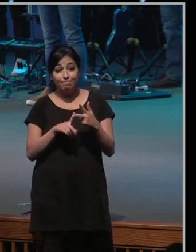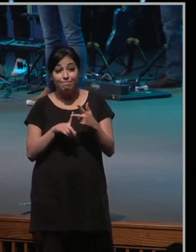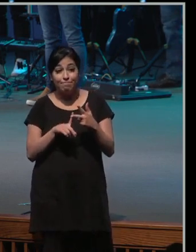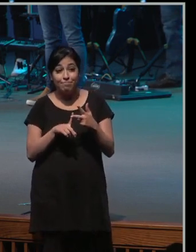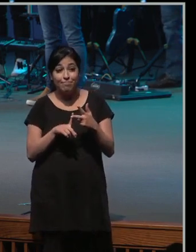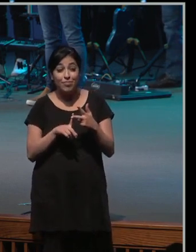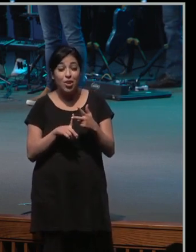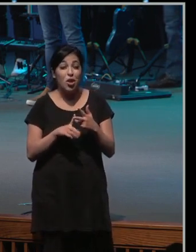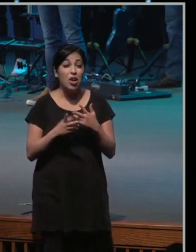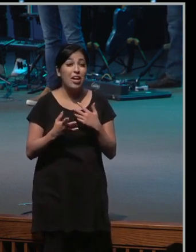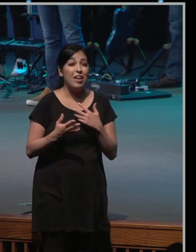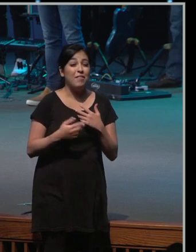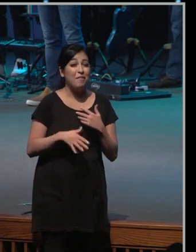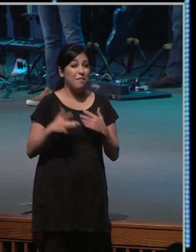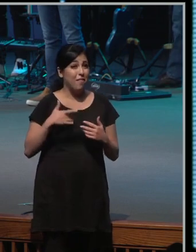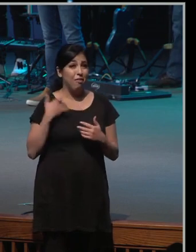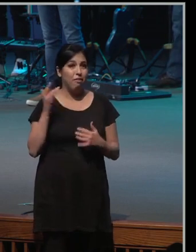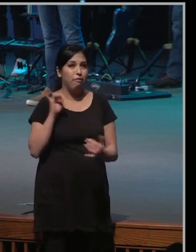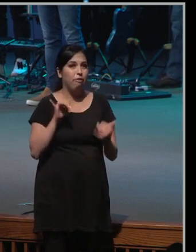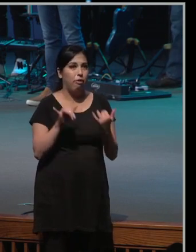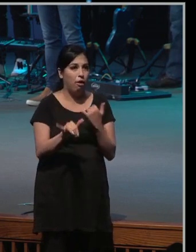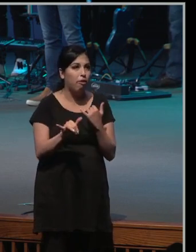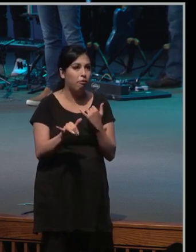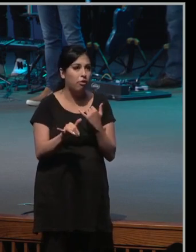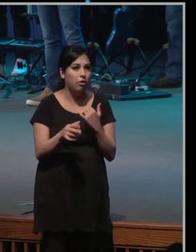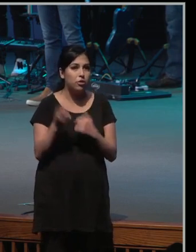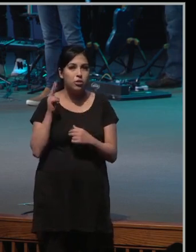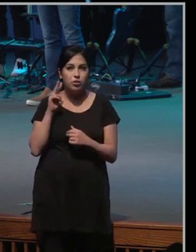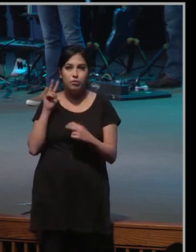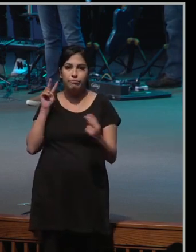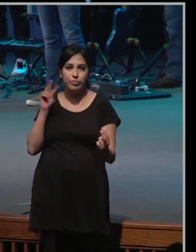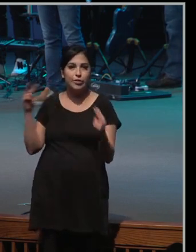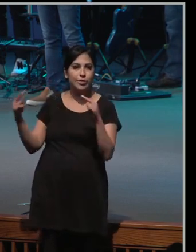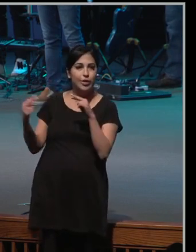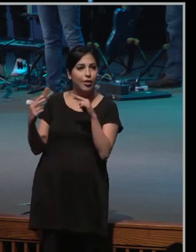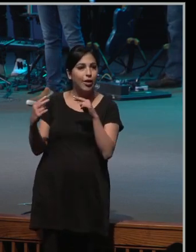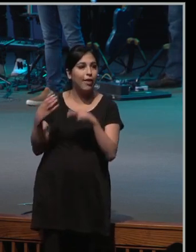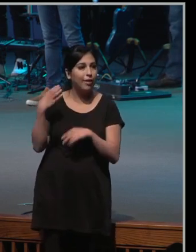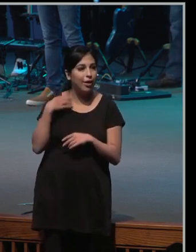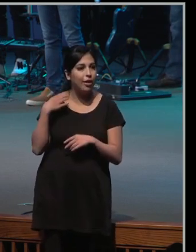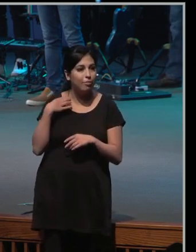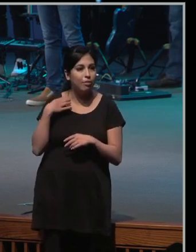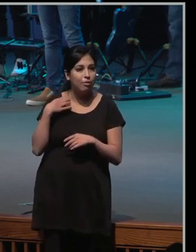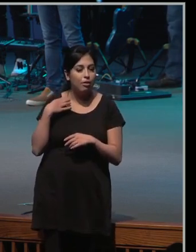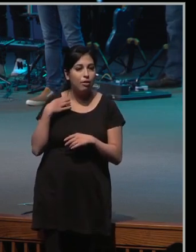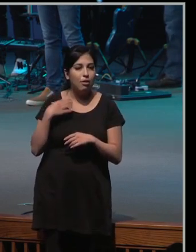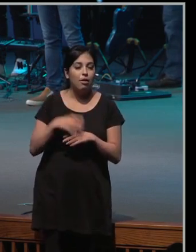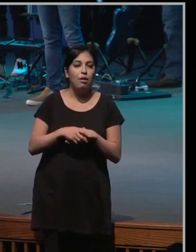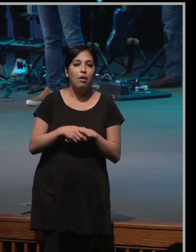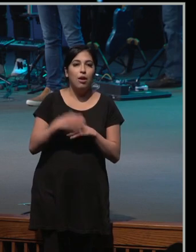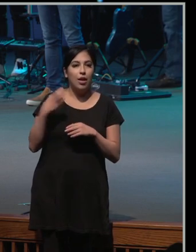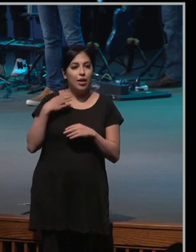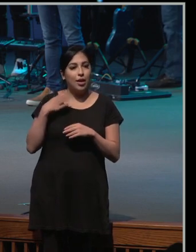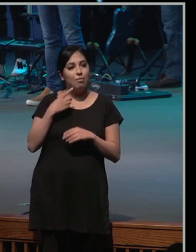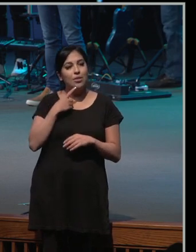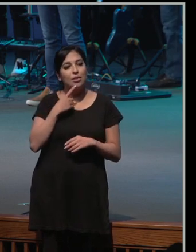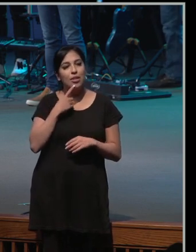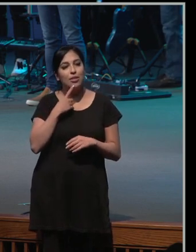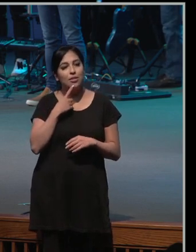seemed like an eternity of staring at the captain, Colonel Blaisdell said, "Young captain and everyone else in this